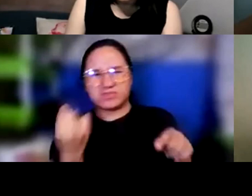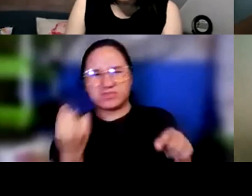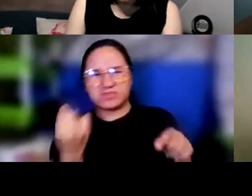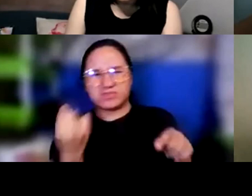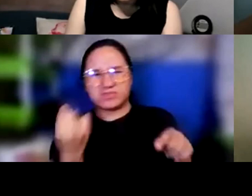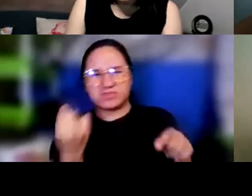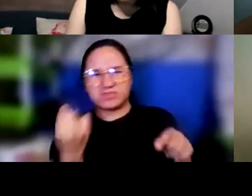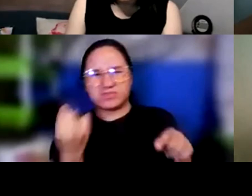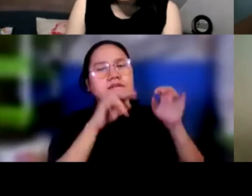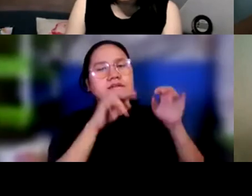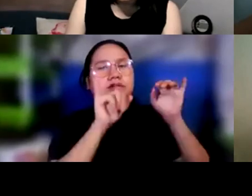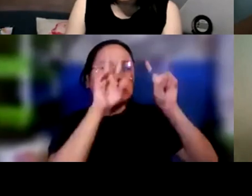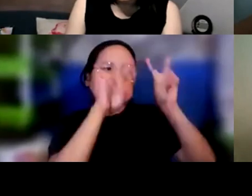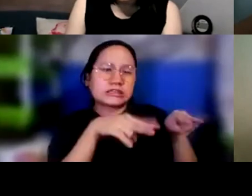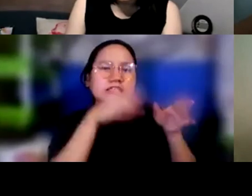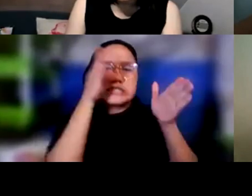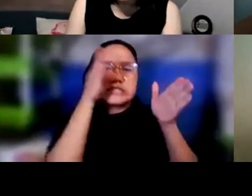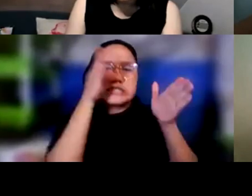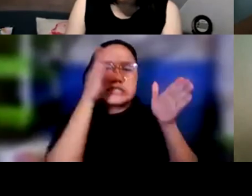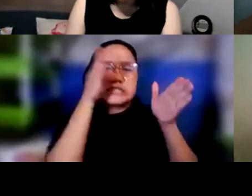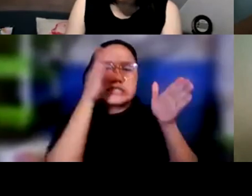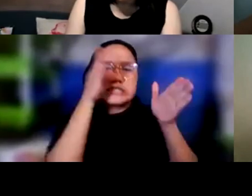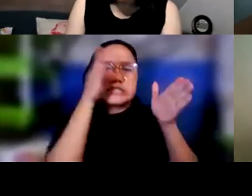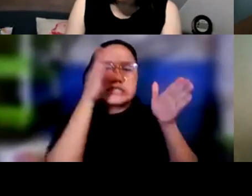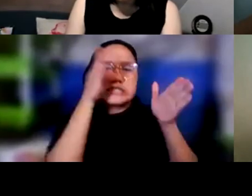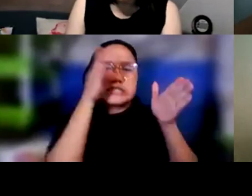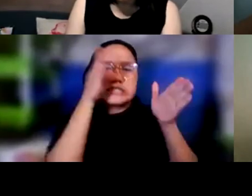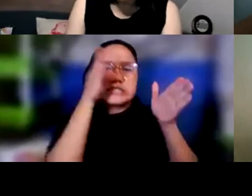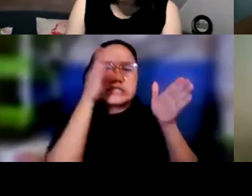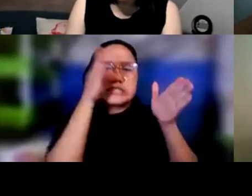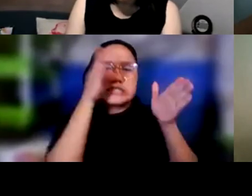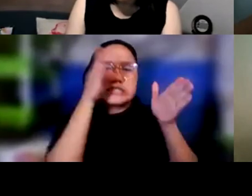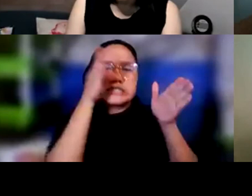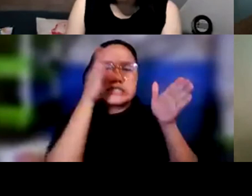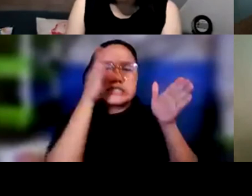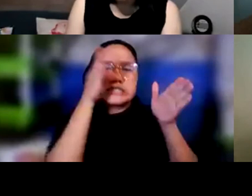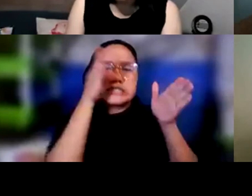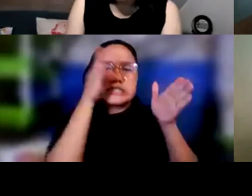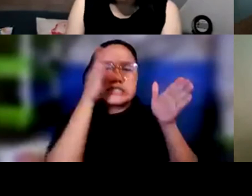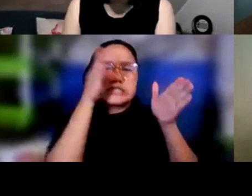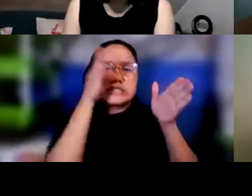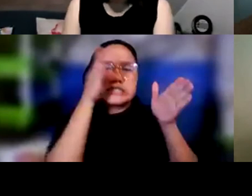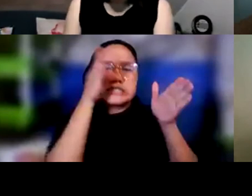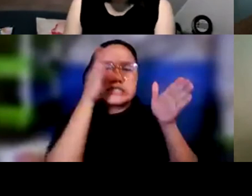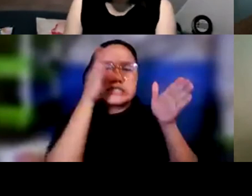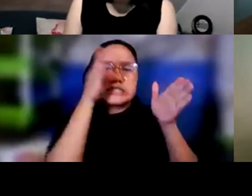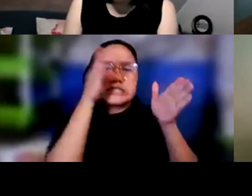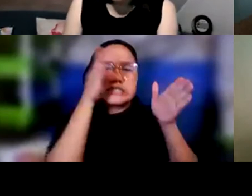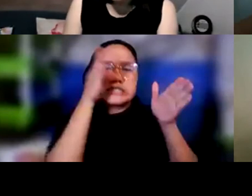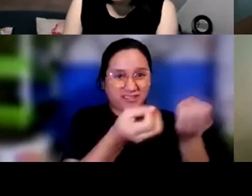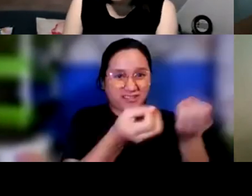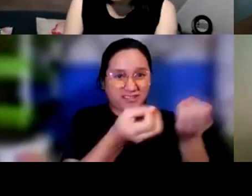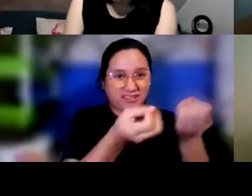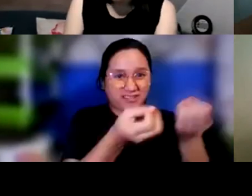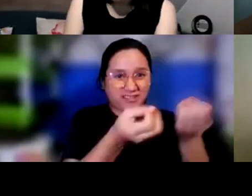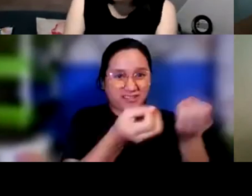So if we can really, parang if it's impossible to have a conversation with somebody kasi they tend to parang brand